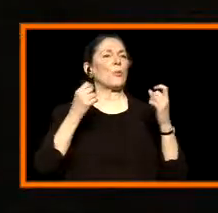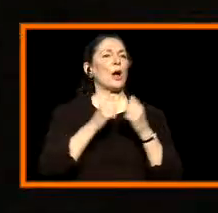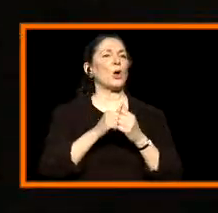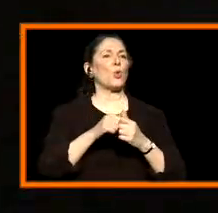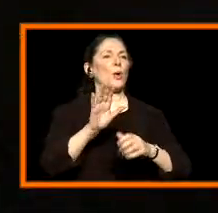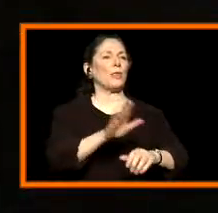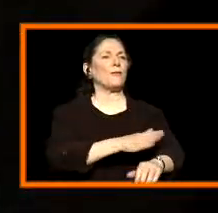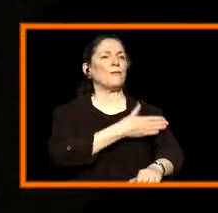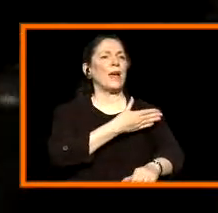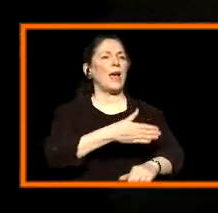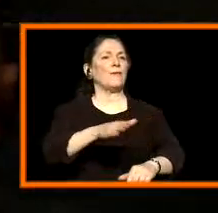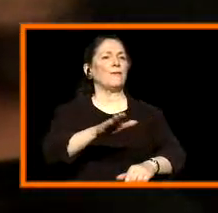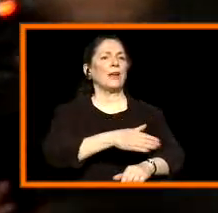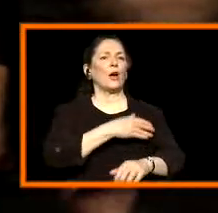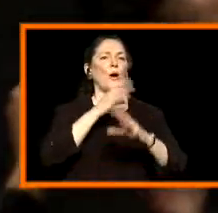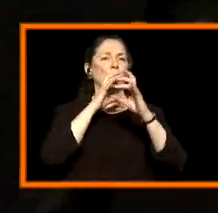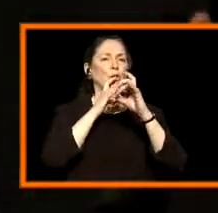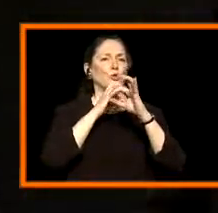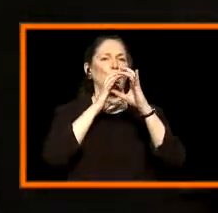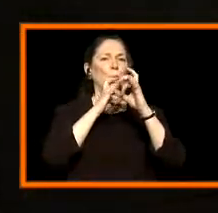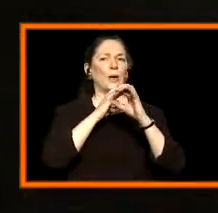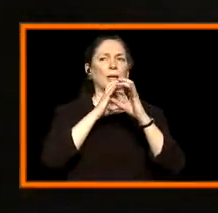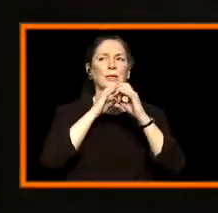the fanfare of the trumpet.